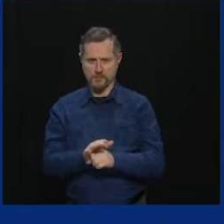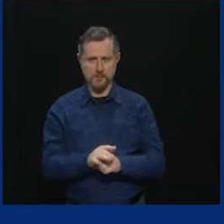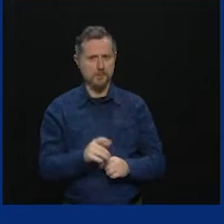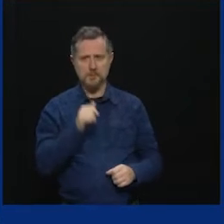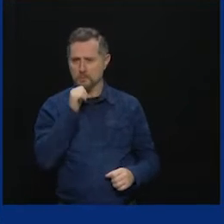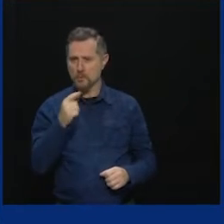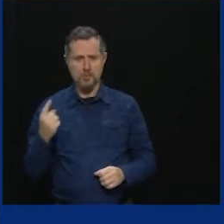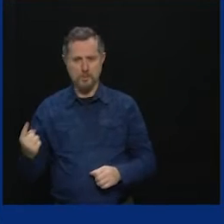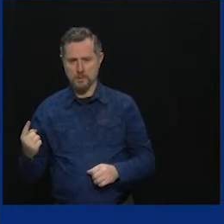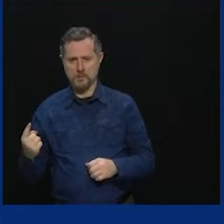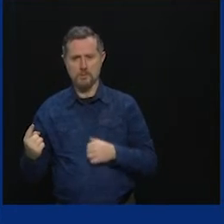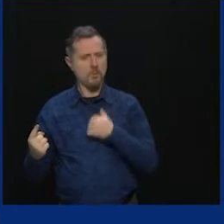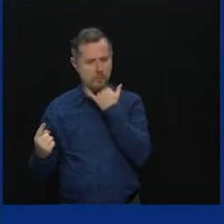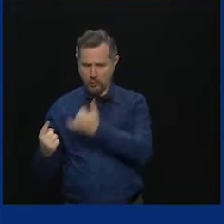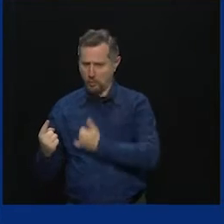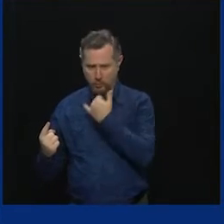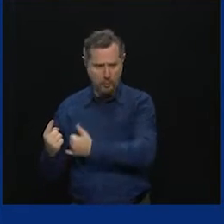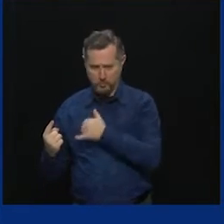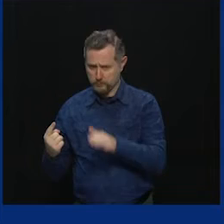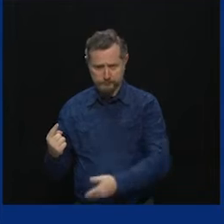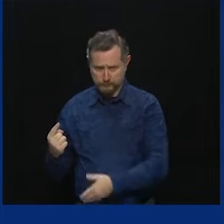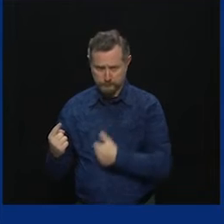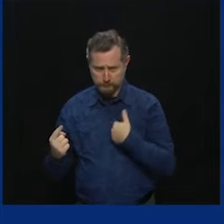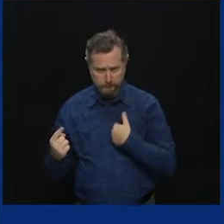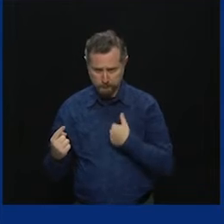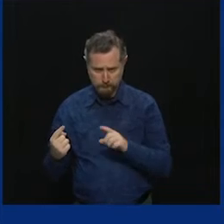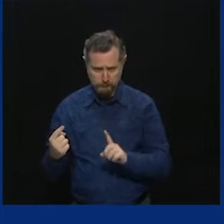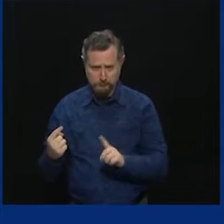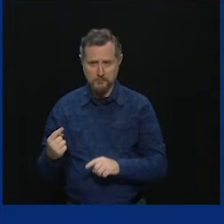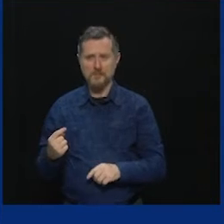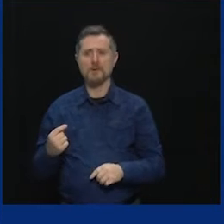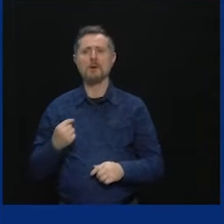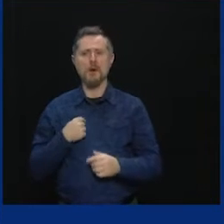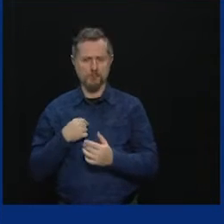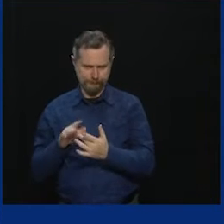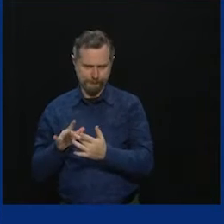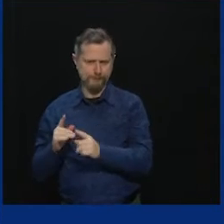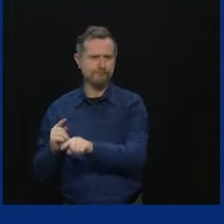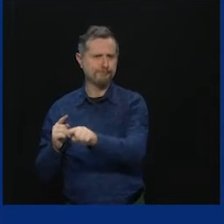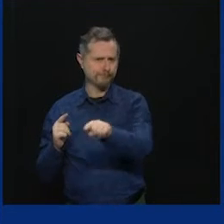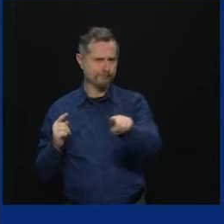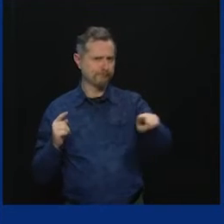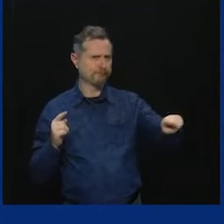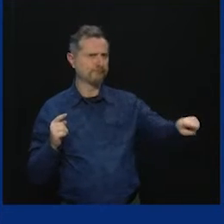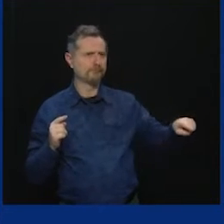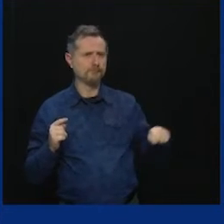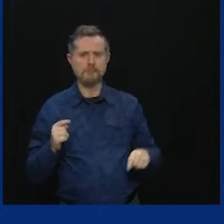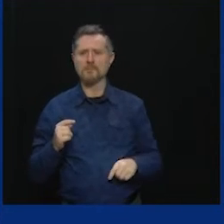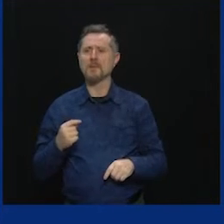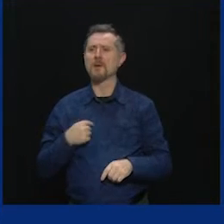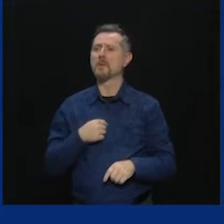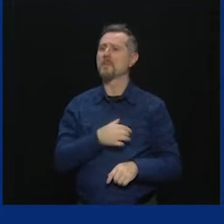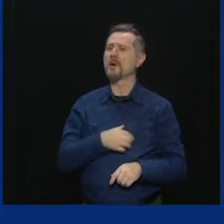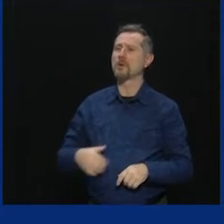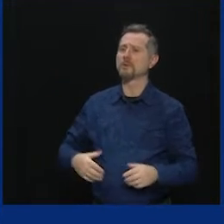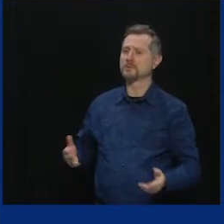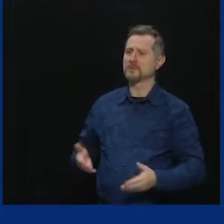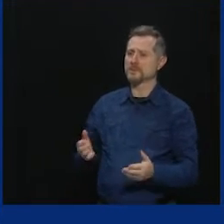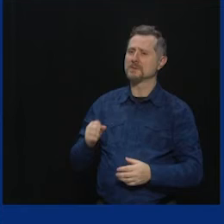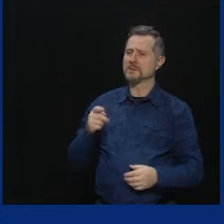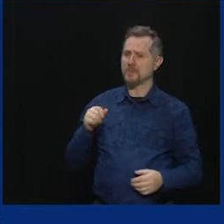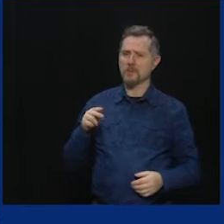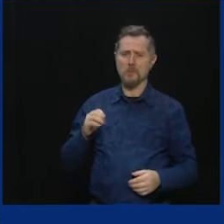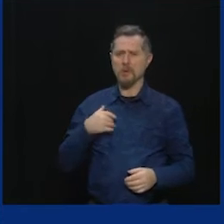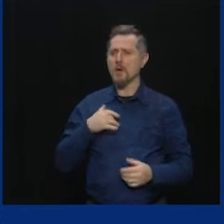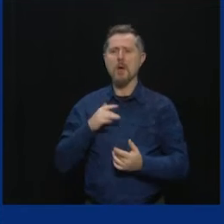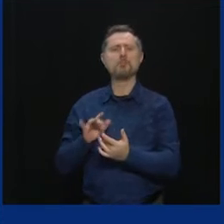that I'm calling late night or reaching out to late night. I think Mayor Spano can come up here and attest to